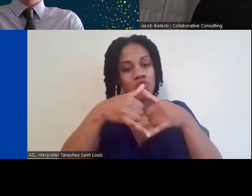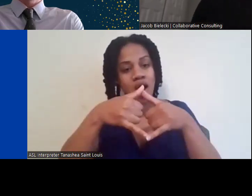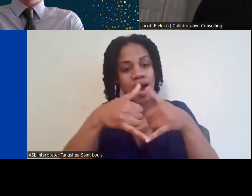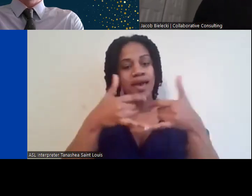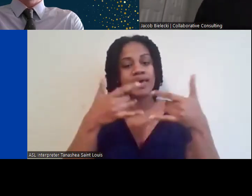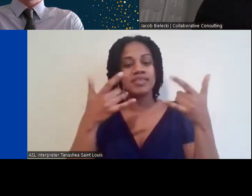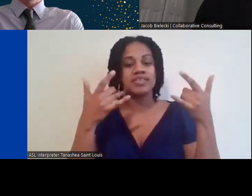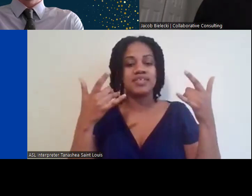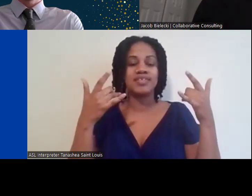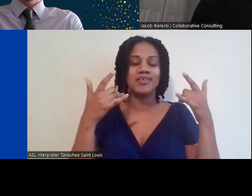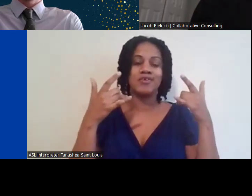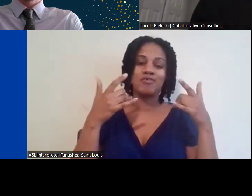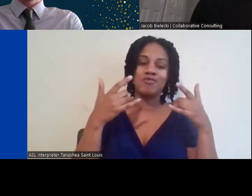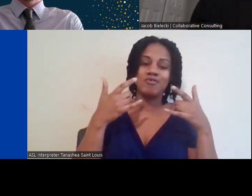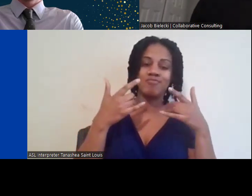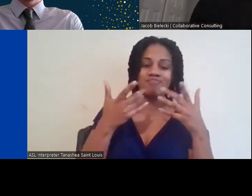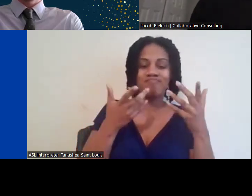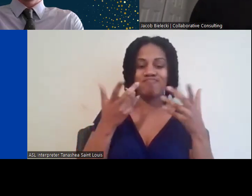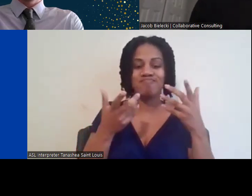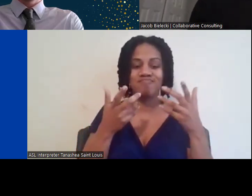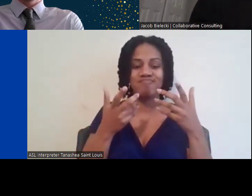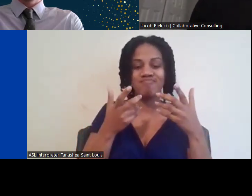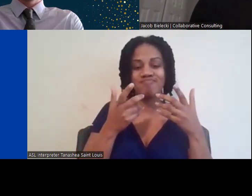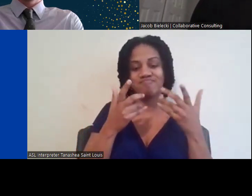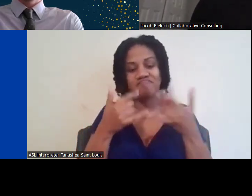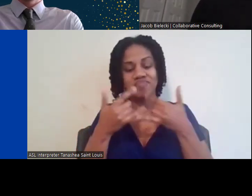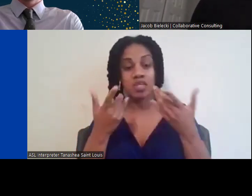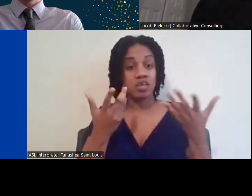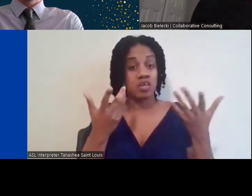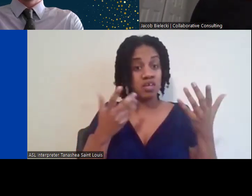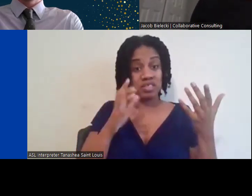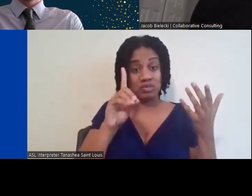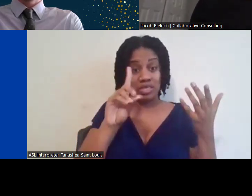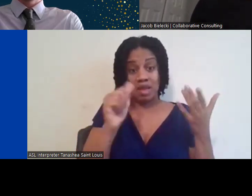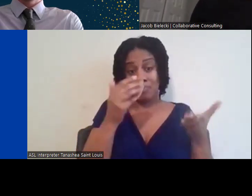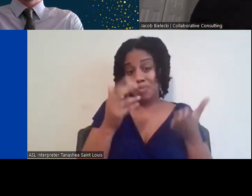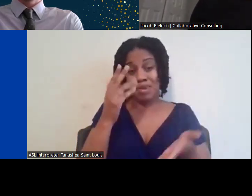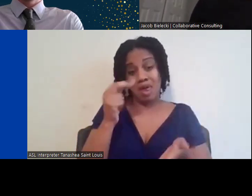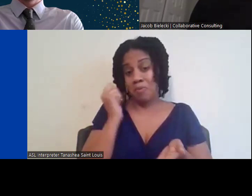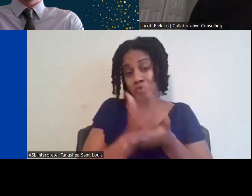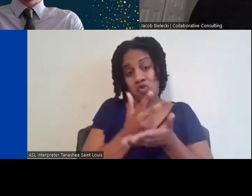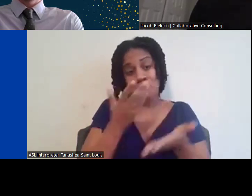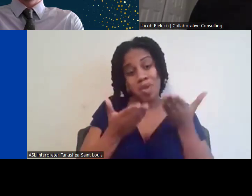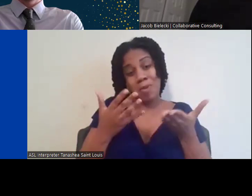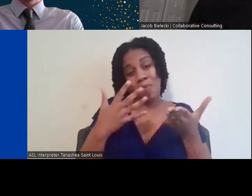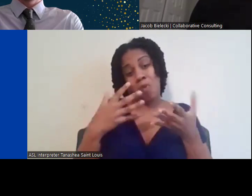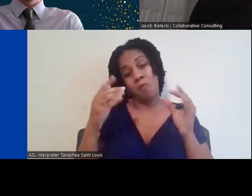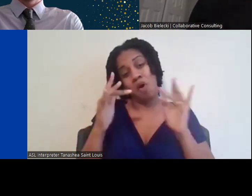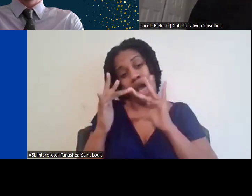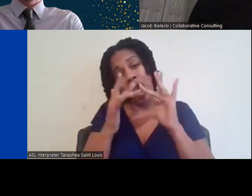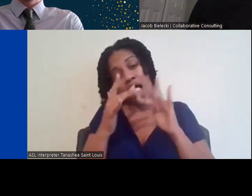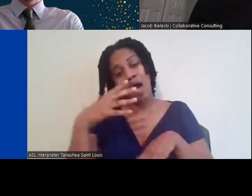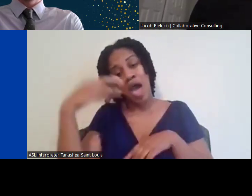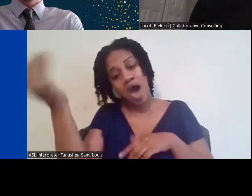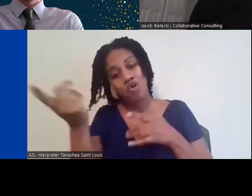swag items that I know CDA does not approve of. But I'm wondering, will there be budget as we do more outreach to do like focus groups